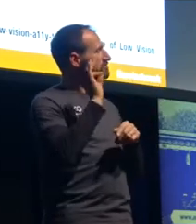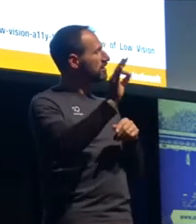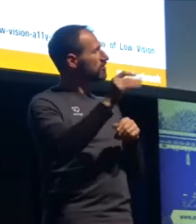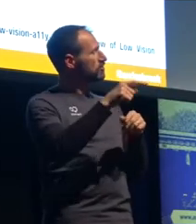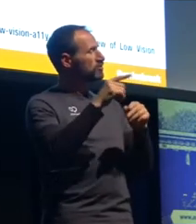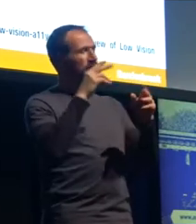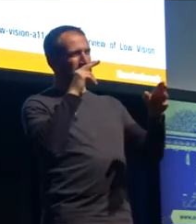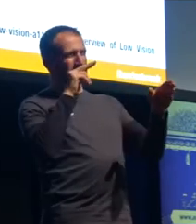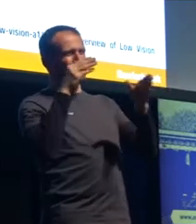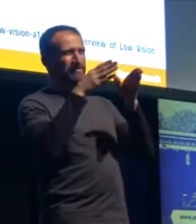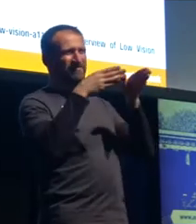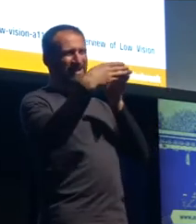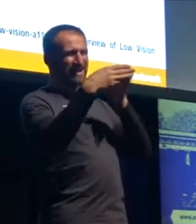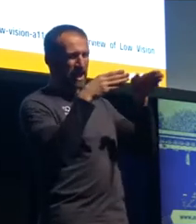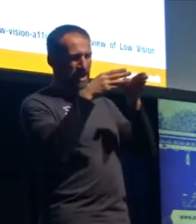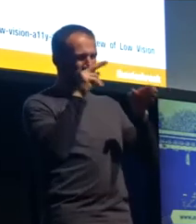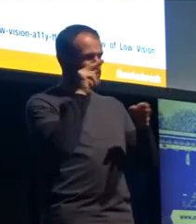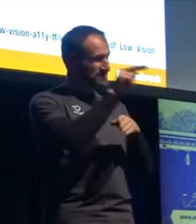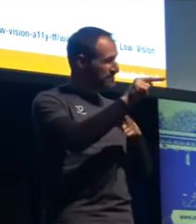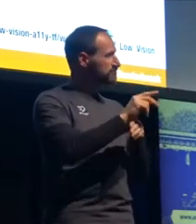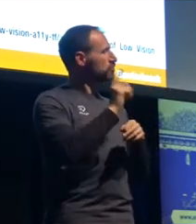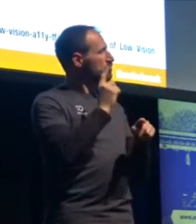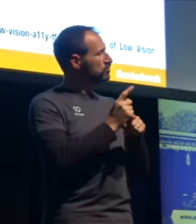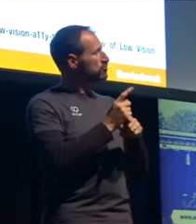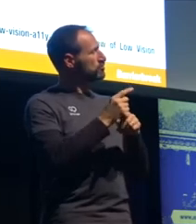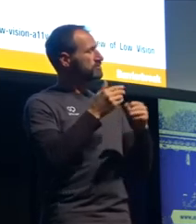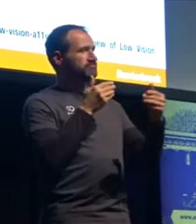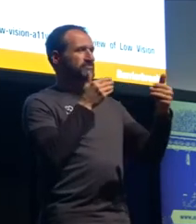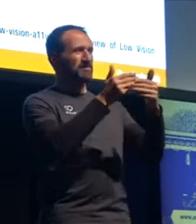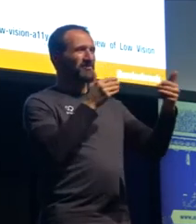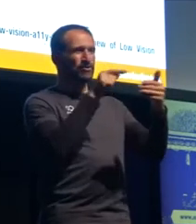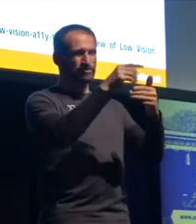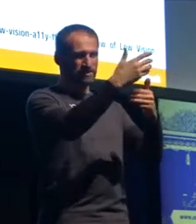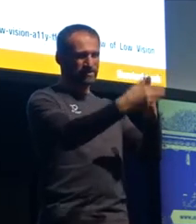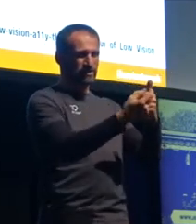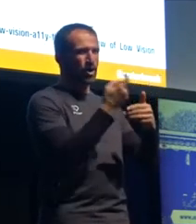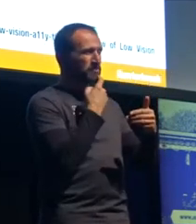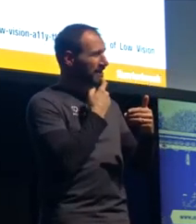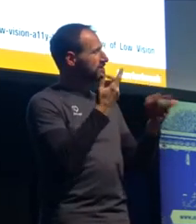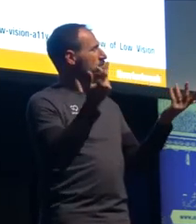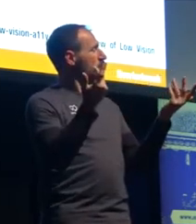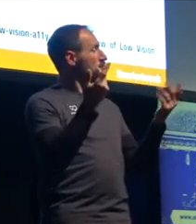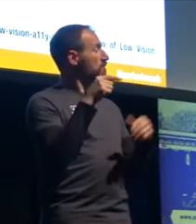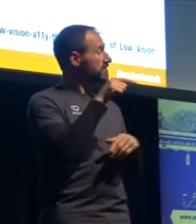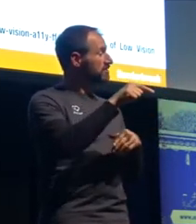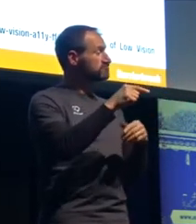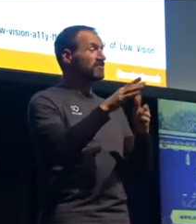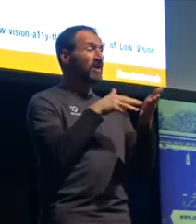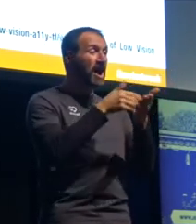what we want, improved clarity. Now, if you have something on mobile, then of course you can take it around, you can, you